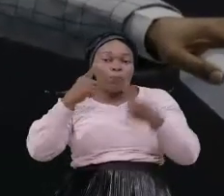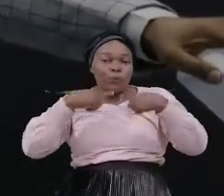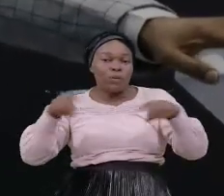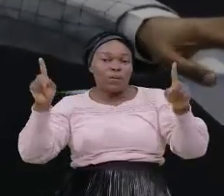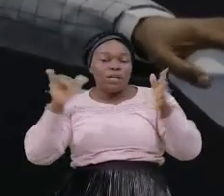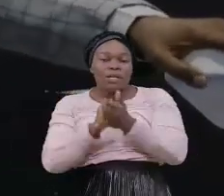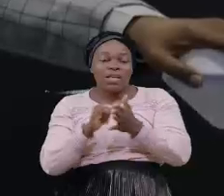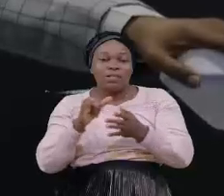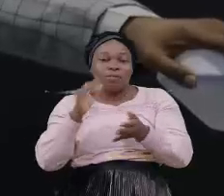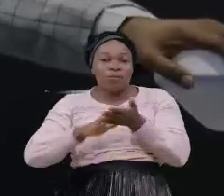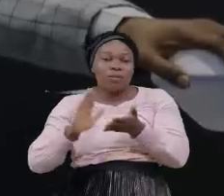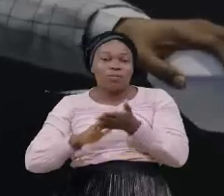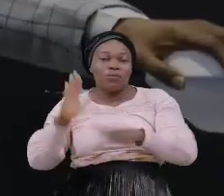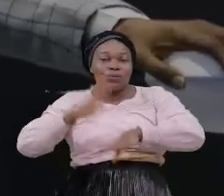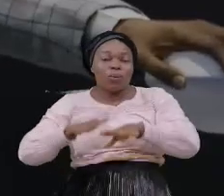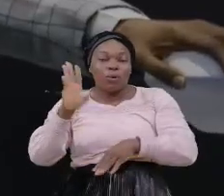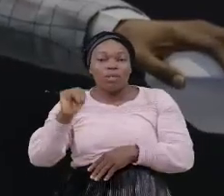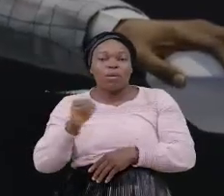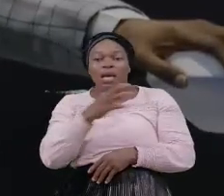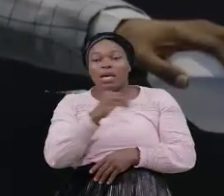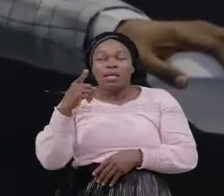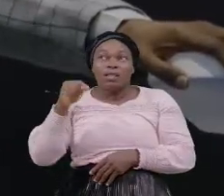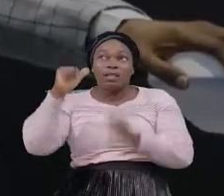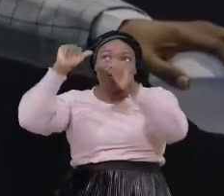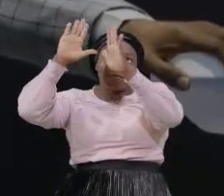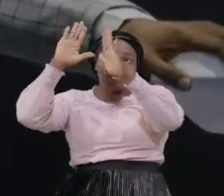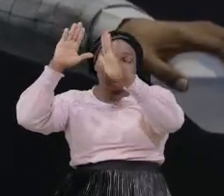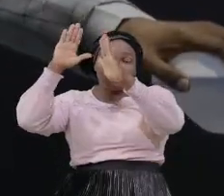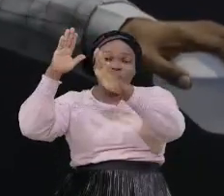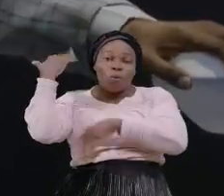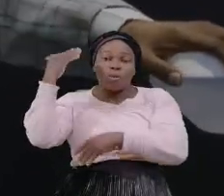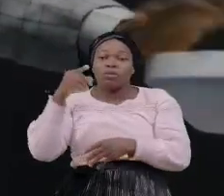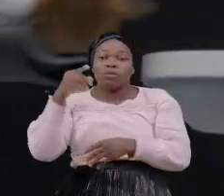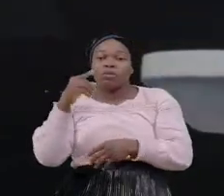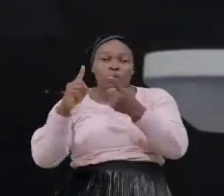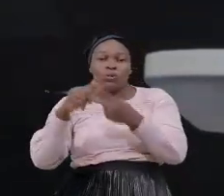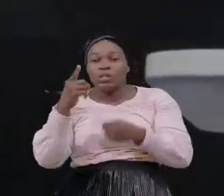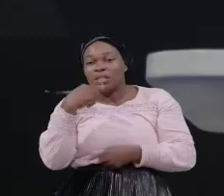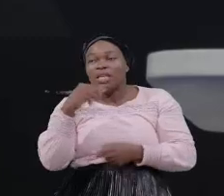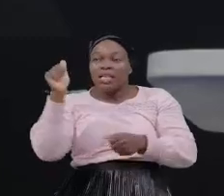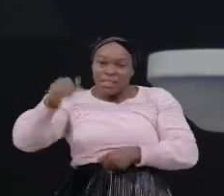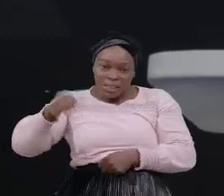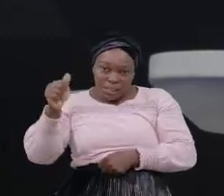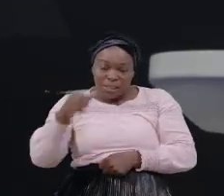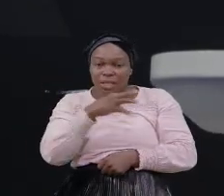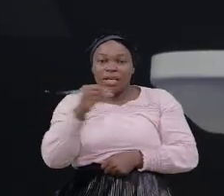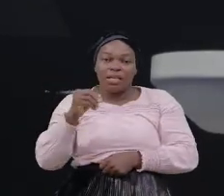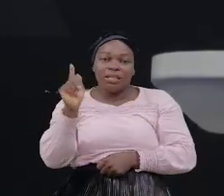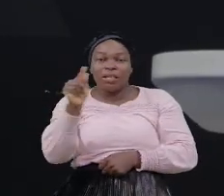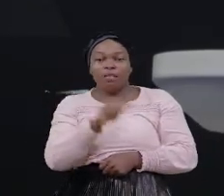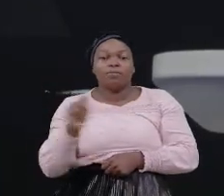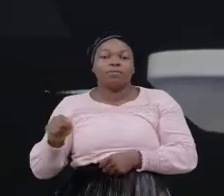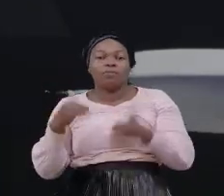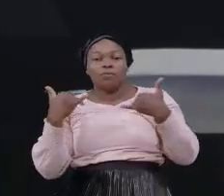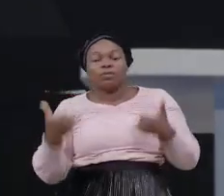on him, and the Father was going to say yes, therefore now he said,